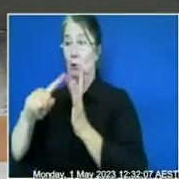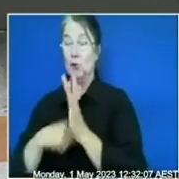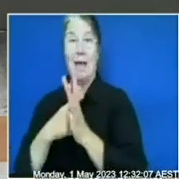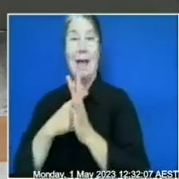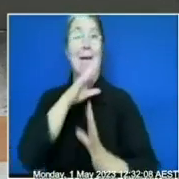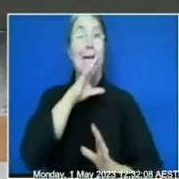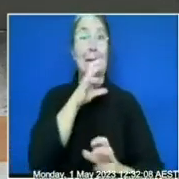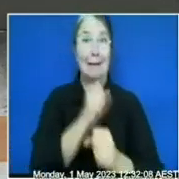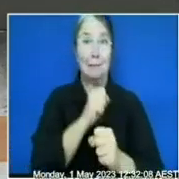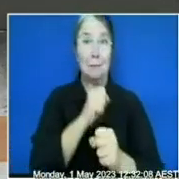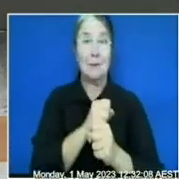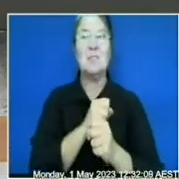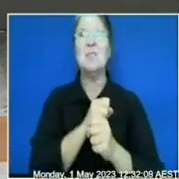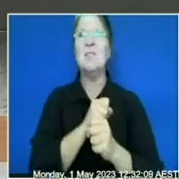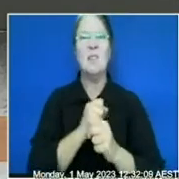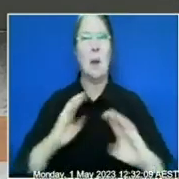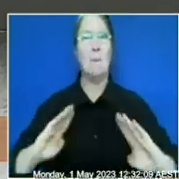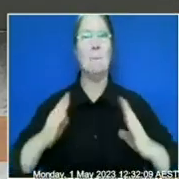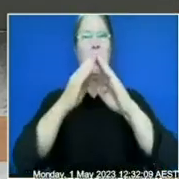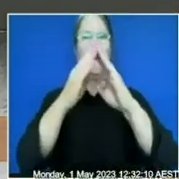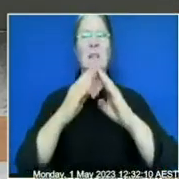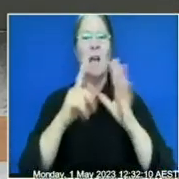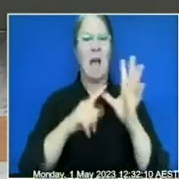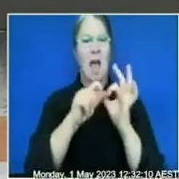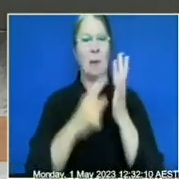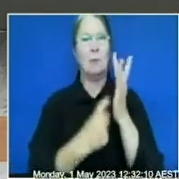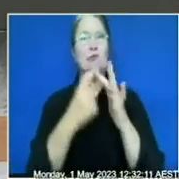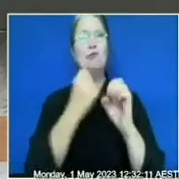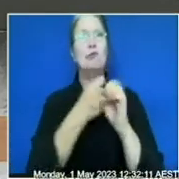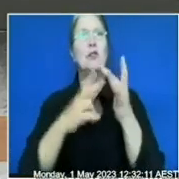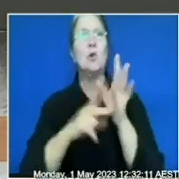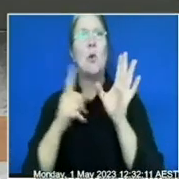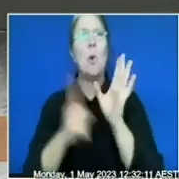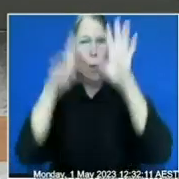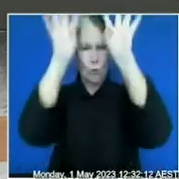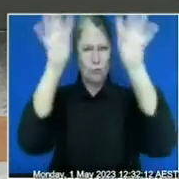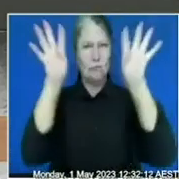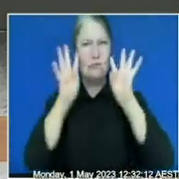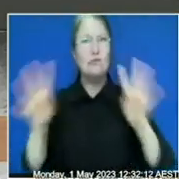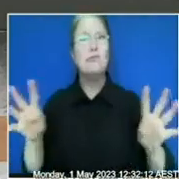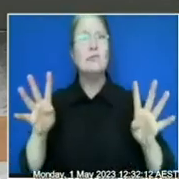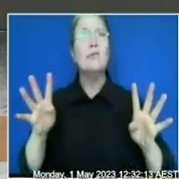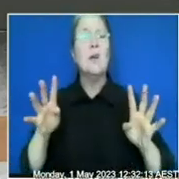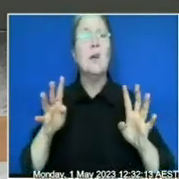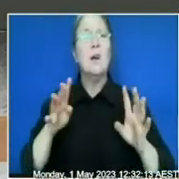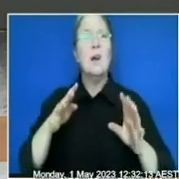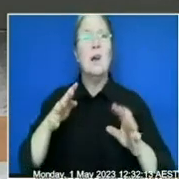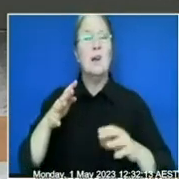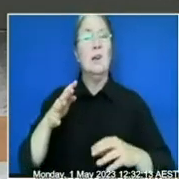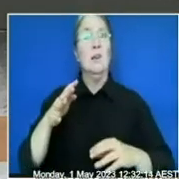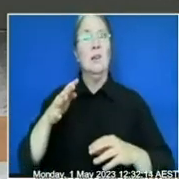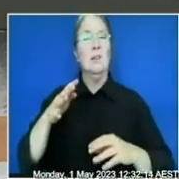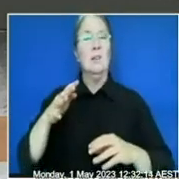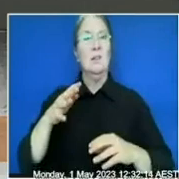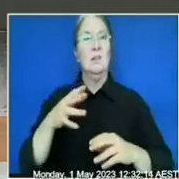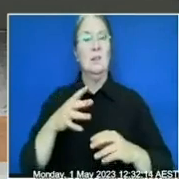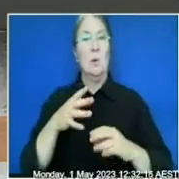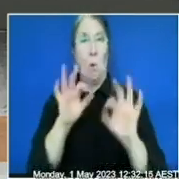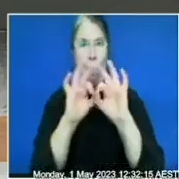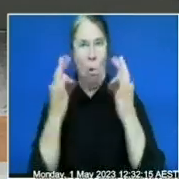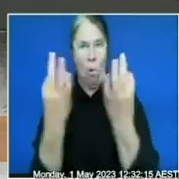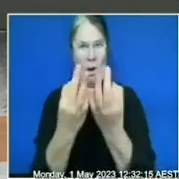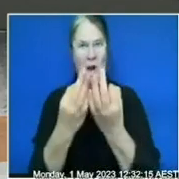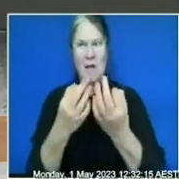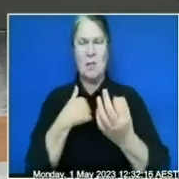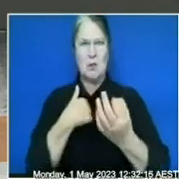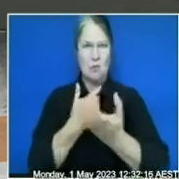the state's implementation of the 339 recommendations of the 1991 final reporting of the Royal